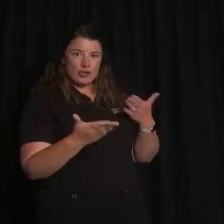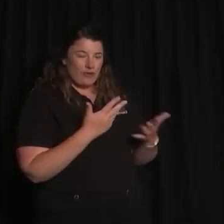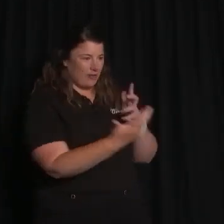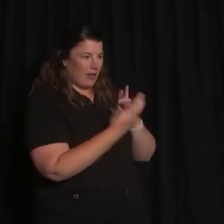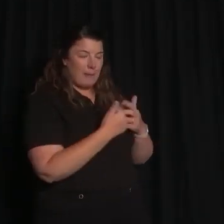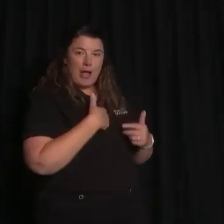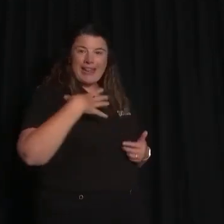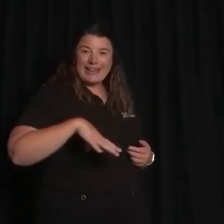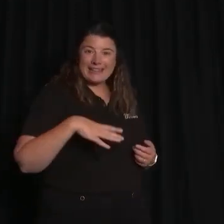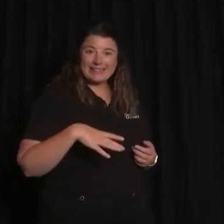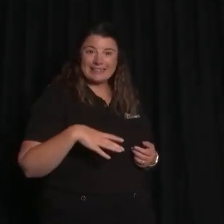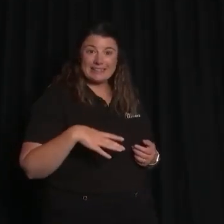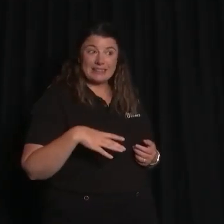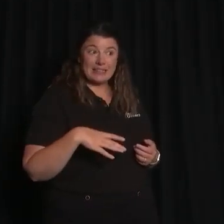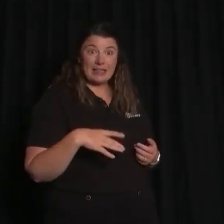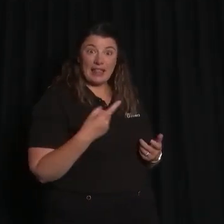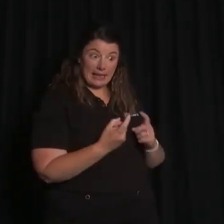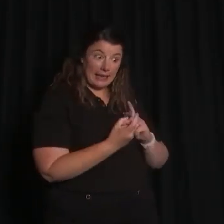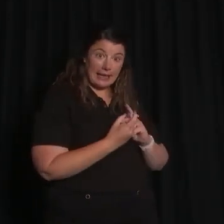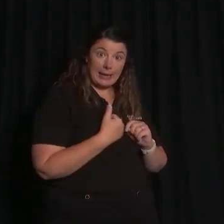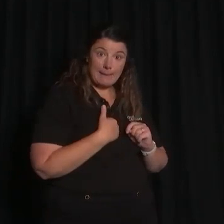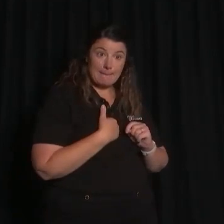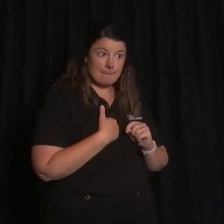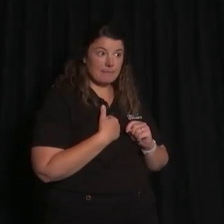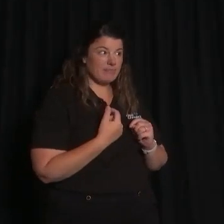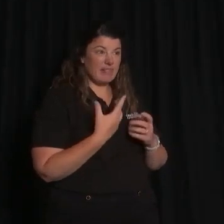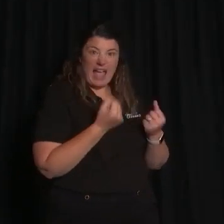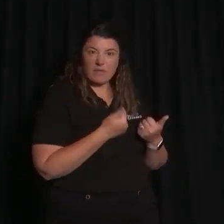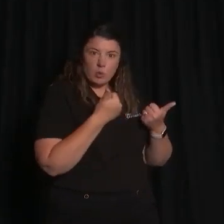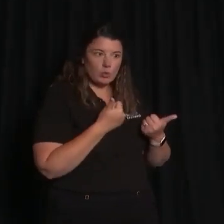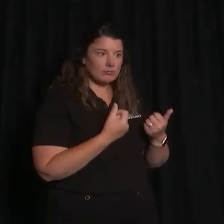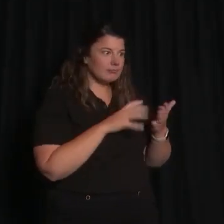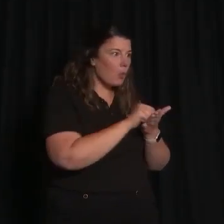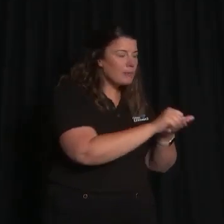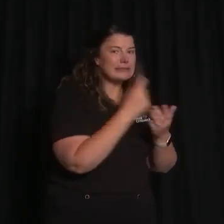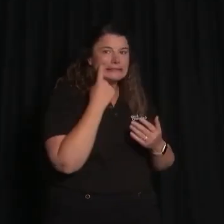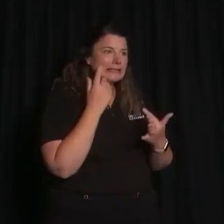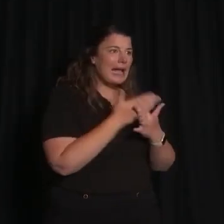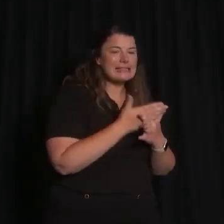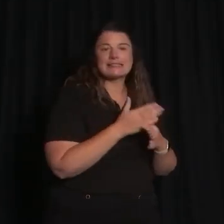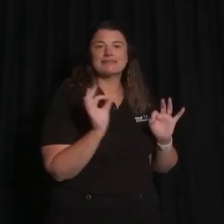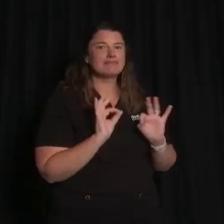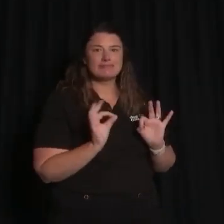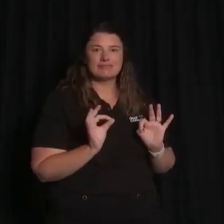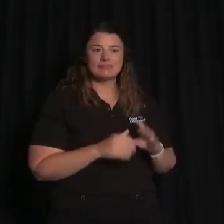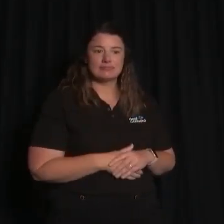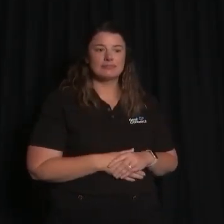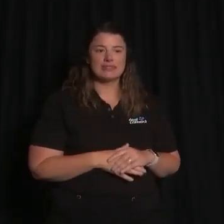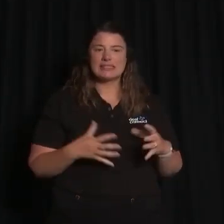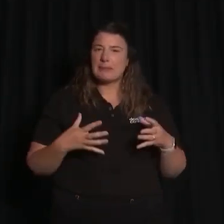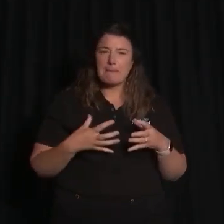services, they often don't exist at anywhere near the scale they need to in order to meet the demand that exists out